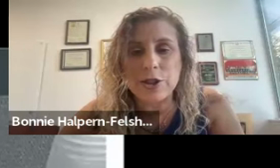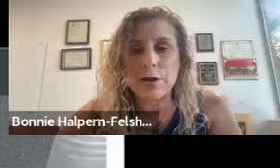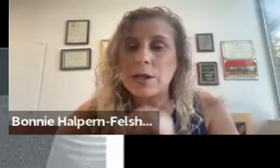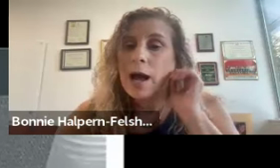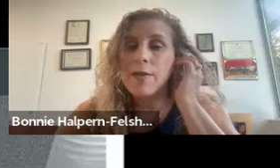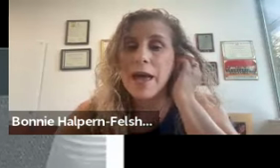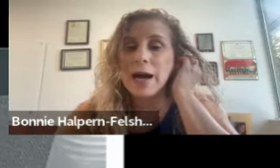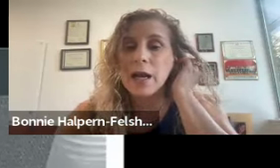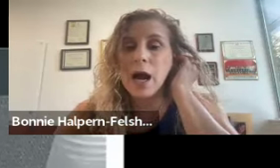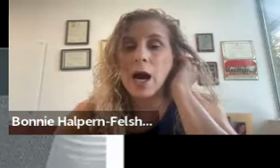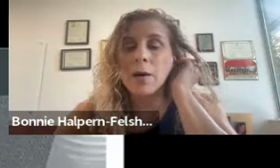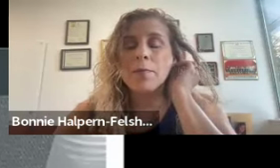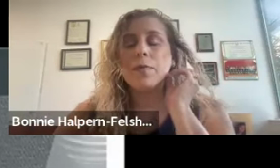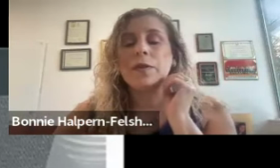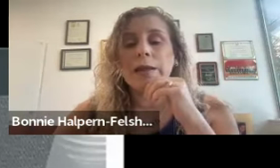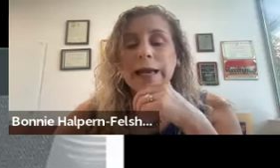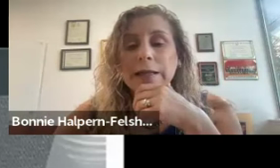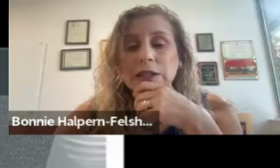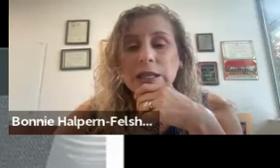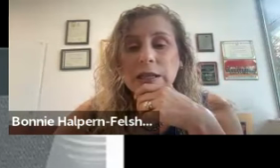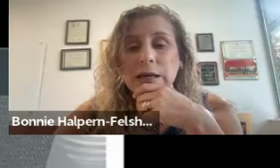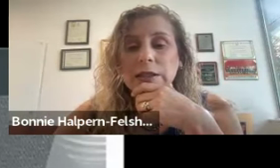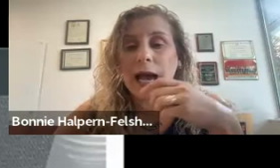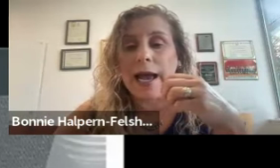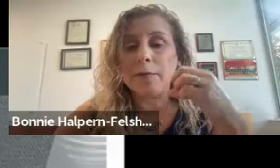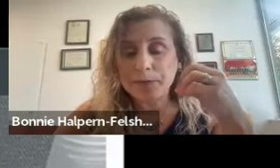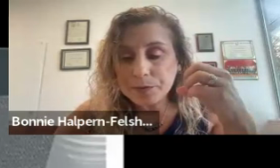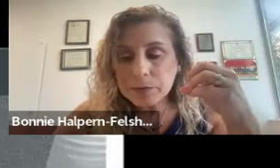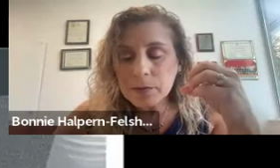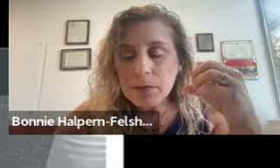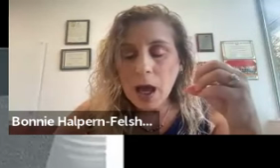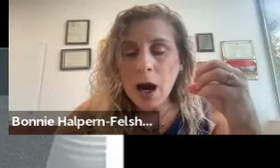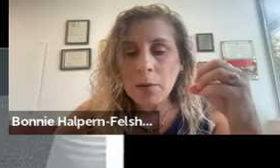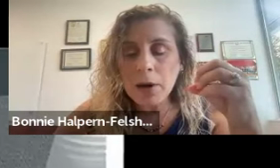and teachers that they can see this and